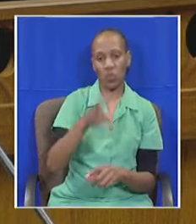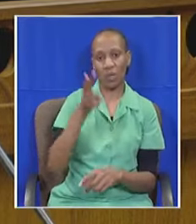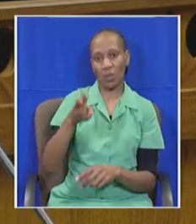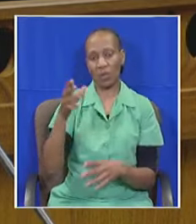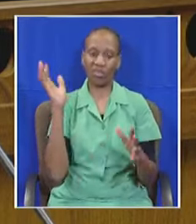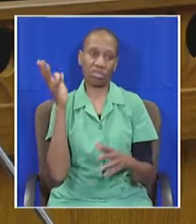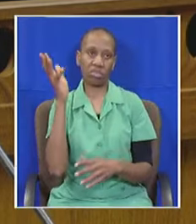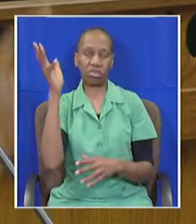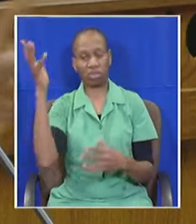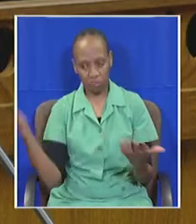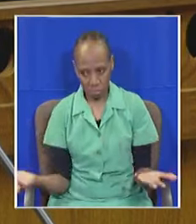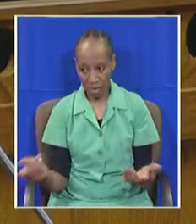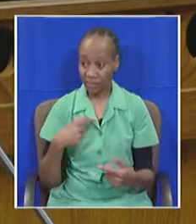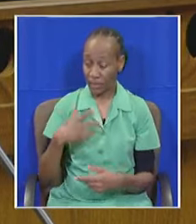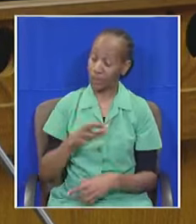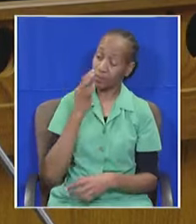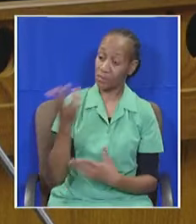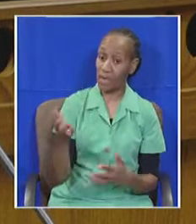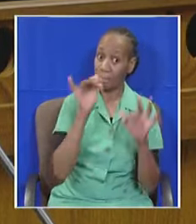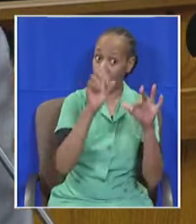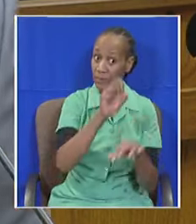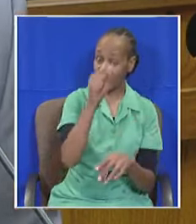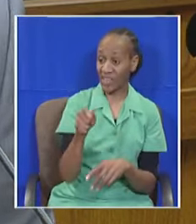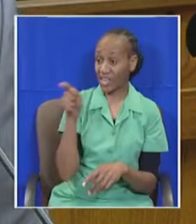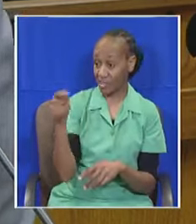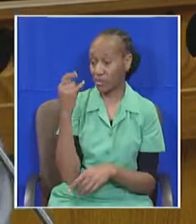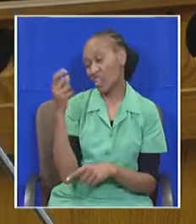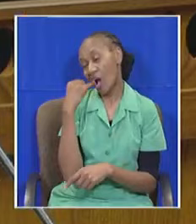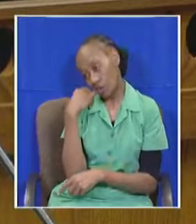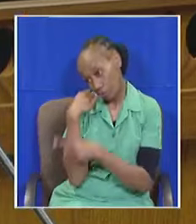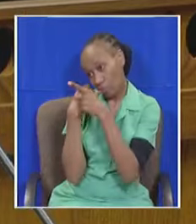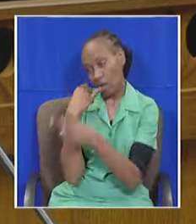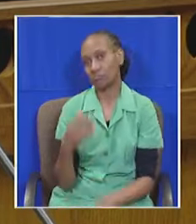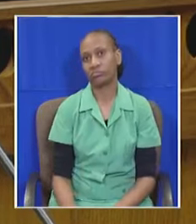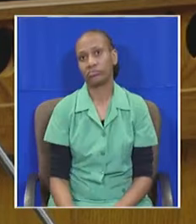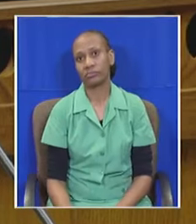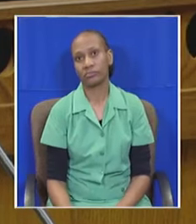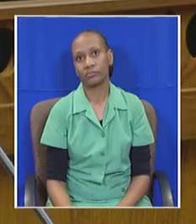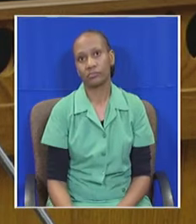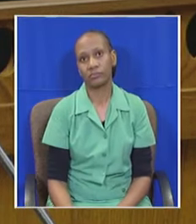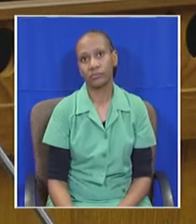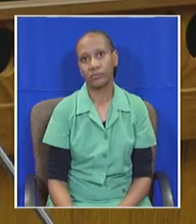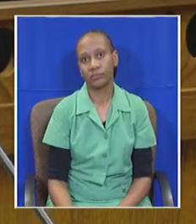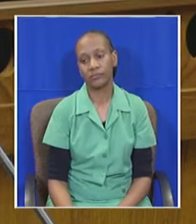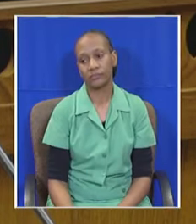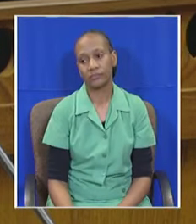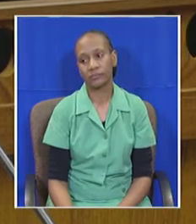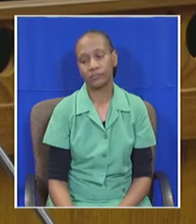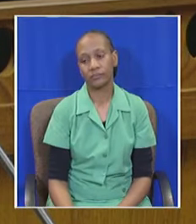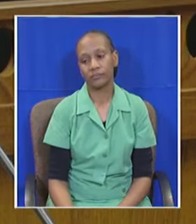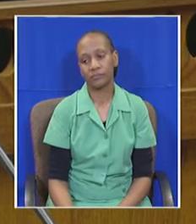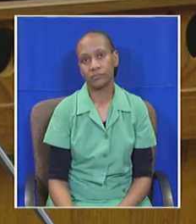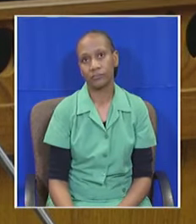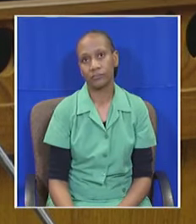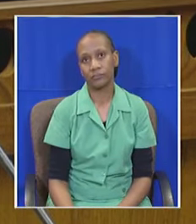now that the electorate will be telling you that Ninomona. The ANC has built houses for the majority